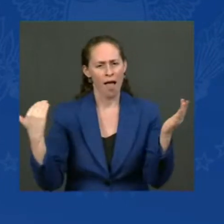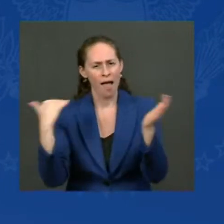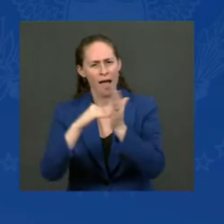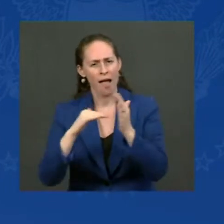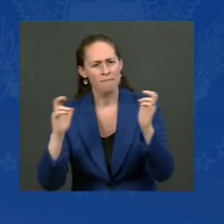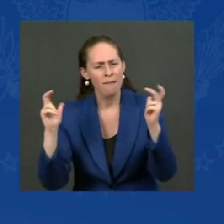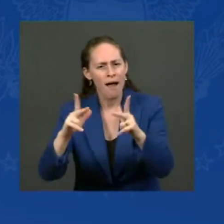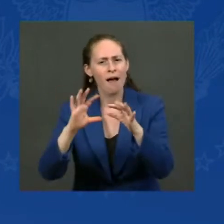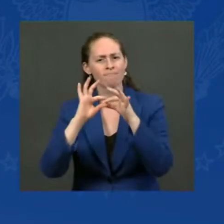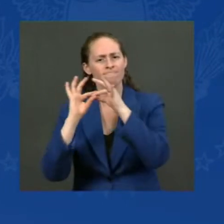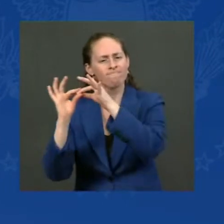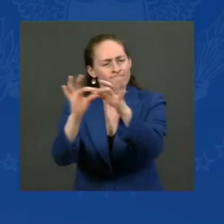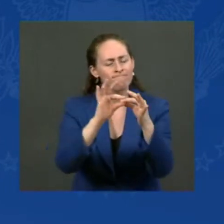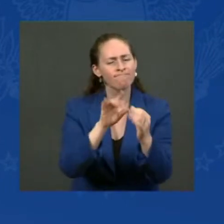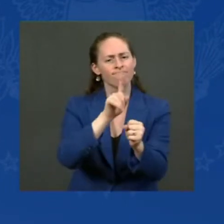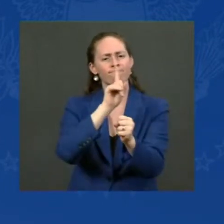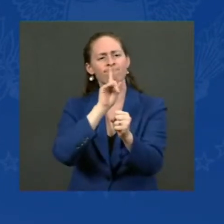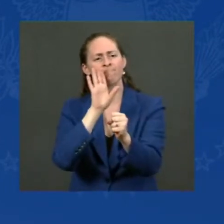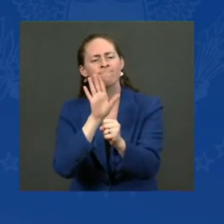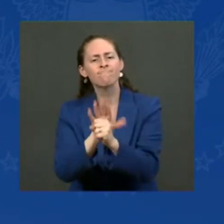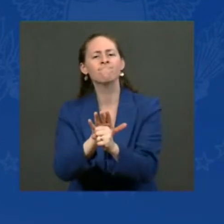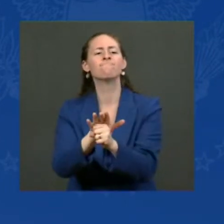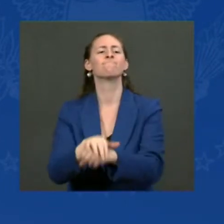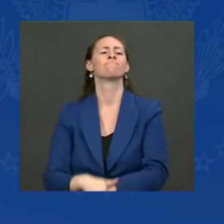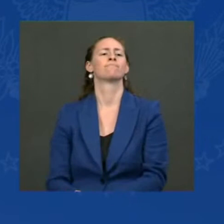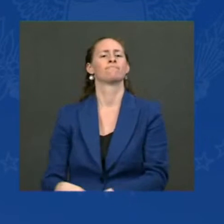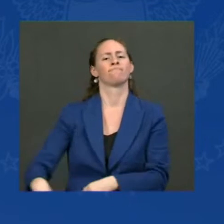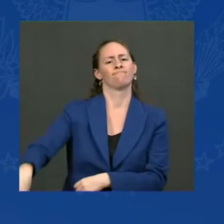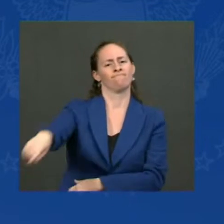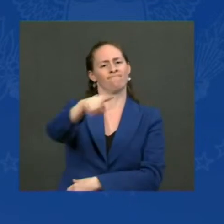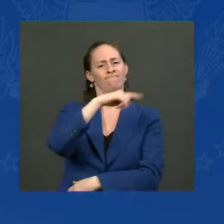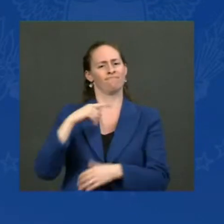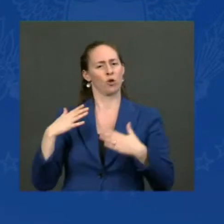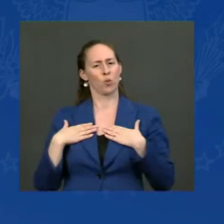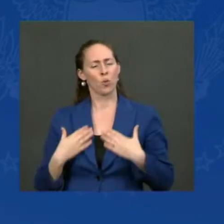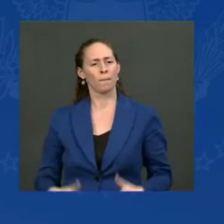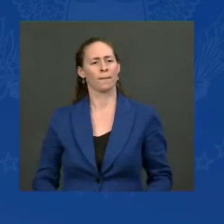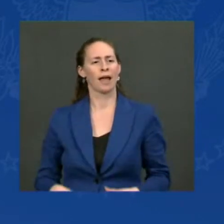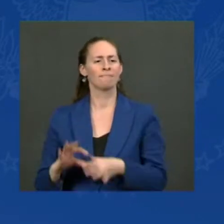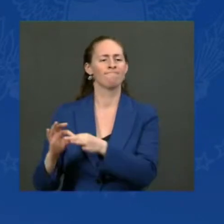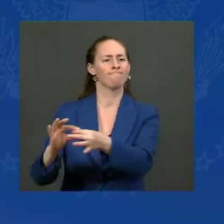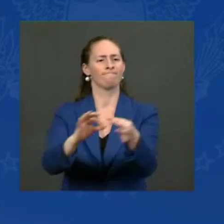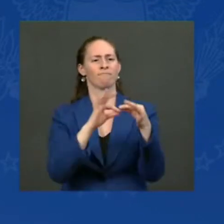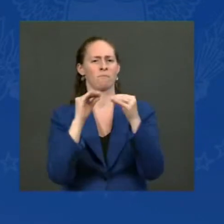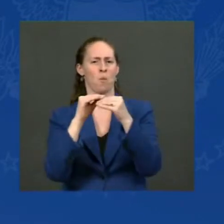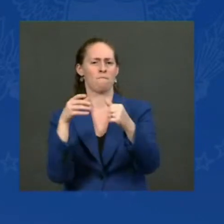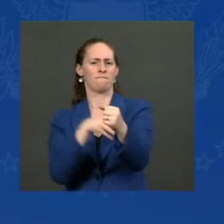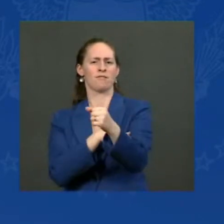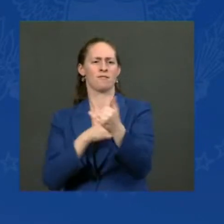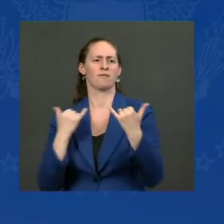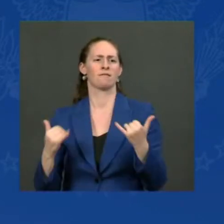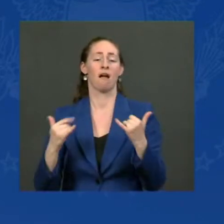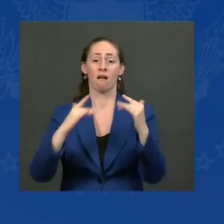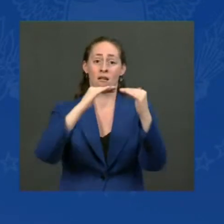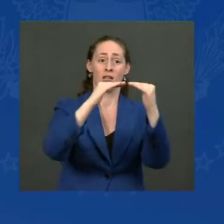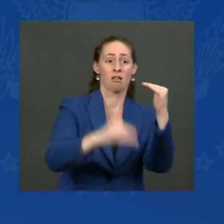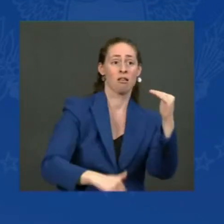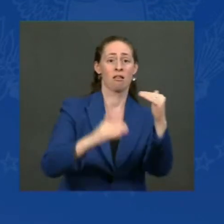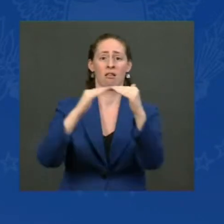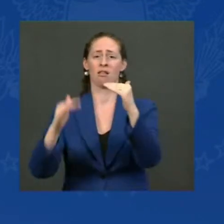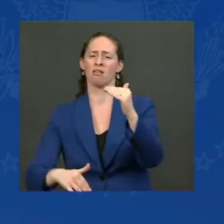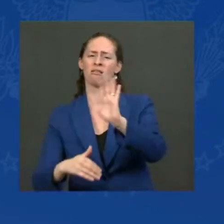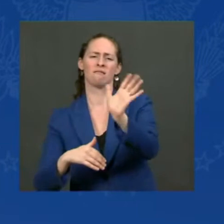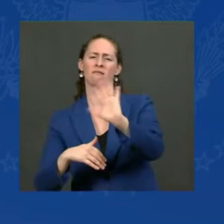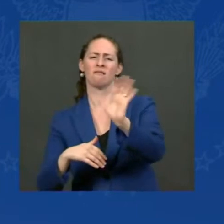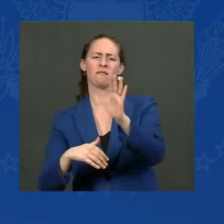the inherent humanity that unites us is much greater than any outward divisions or disagreements. We must choose to